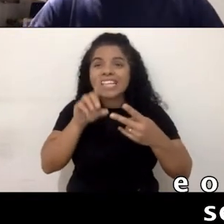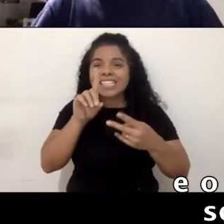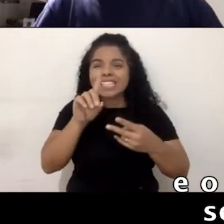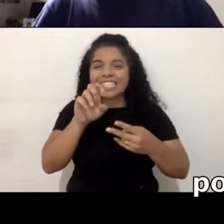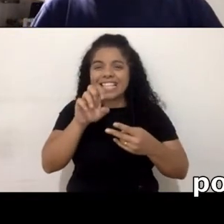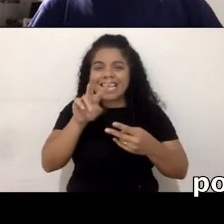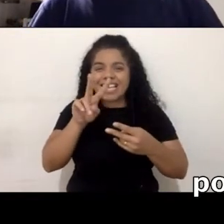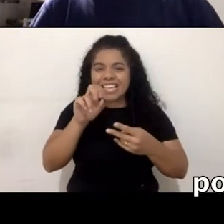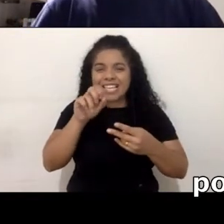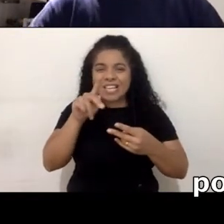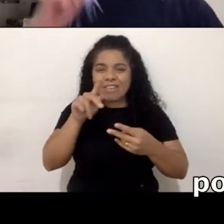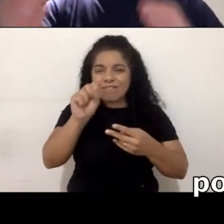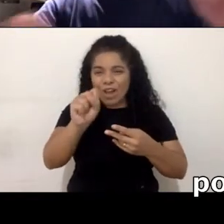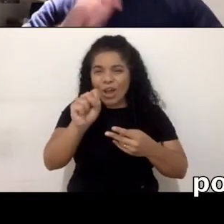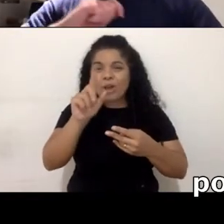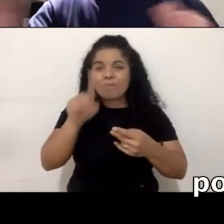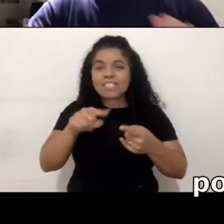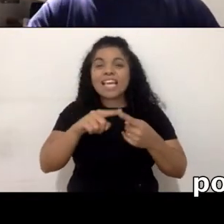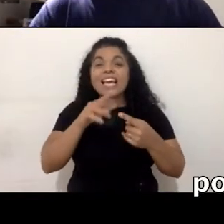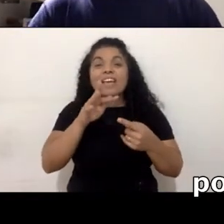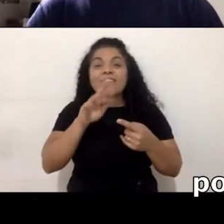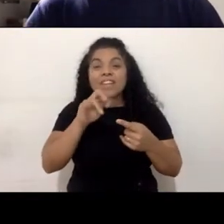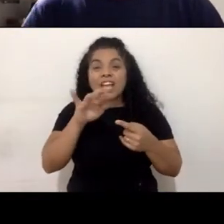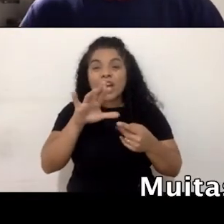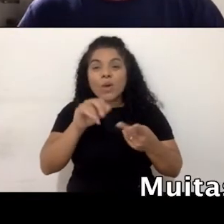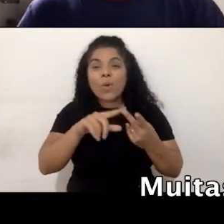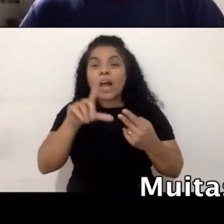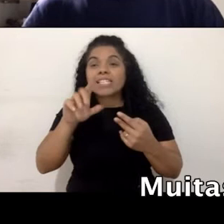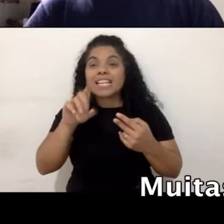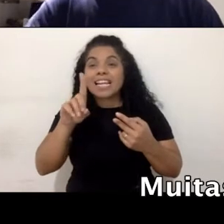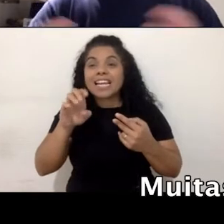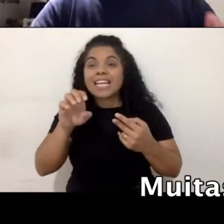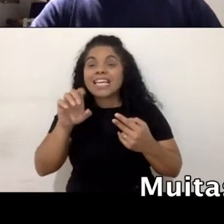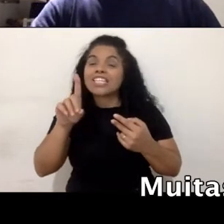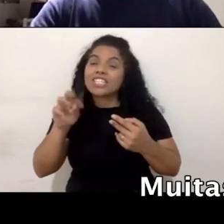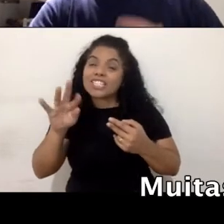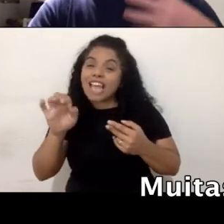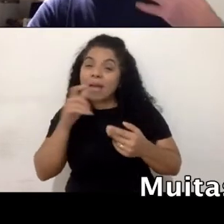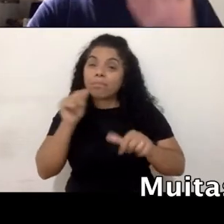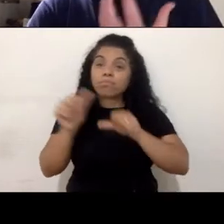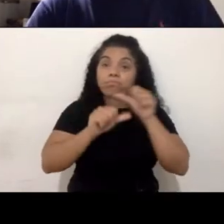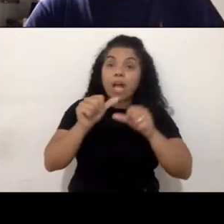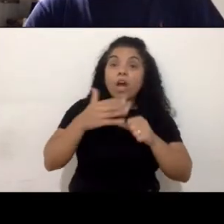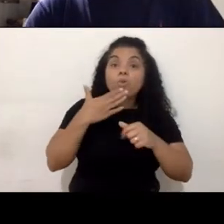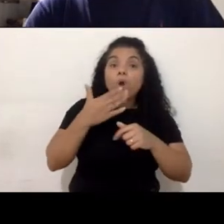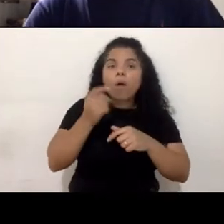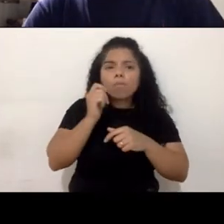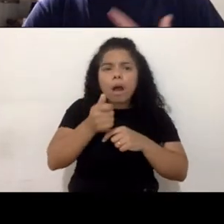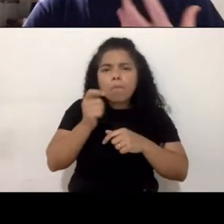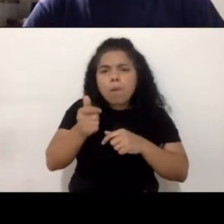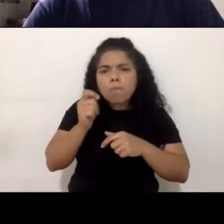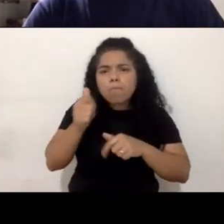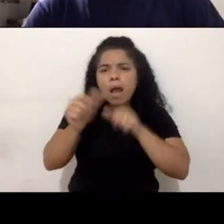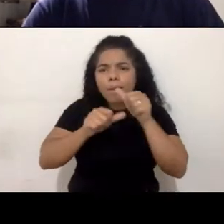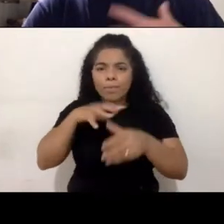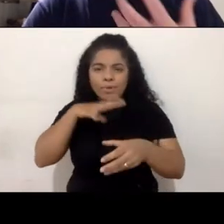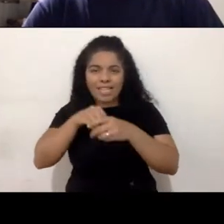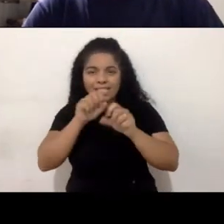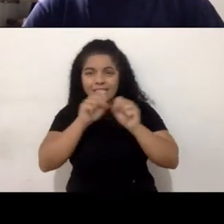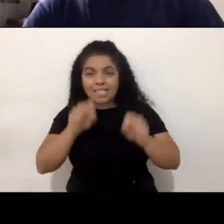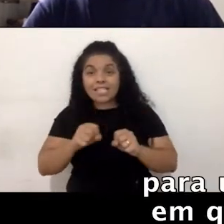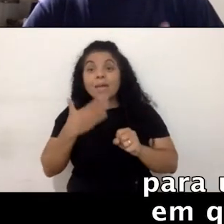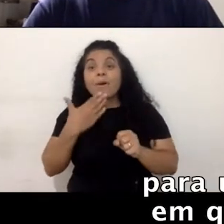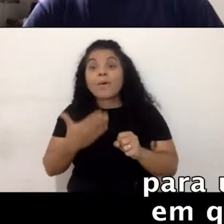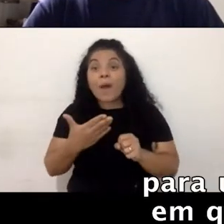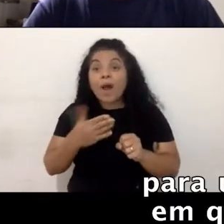as speed, like how fast are we making changes to the system? Then people also, often that raises concerns, well, what about the quality and stability and all of